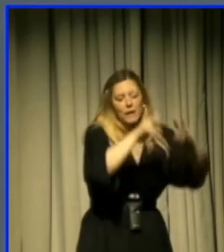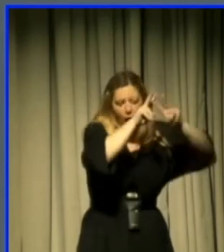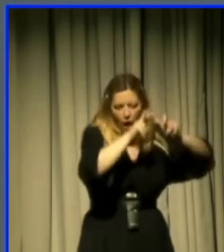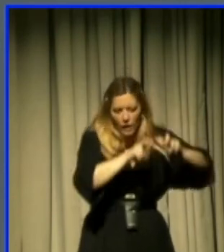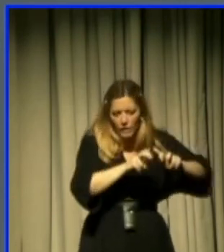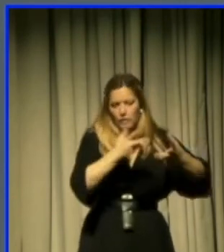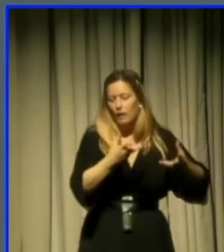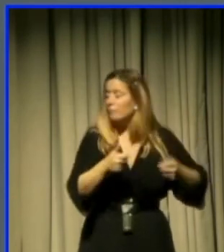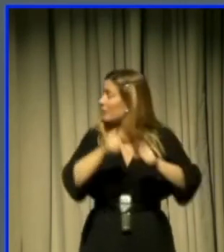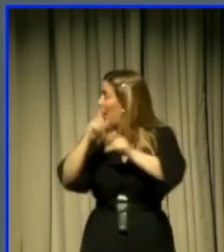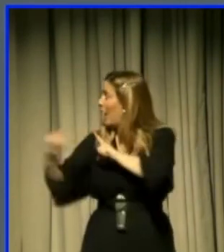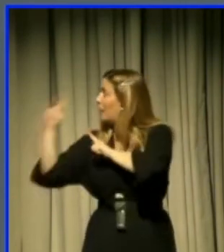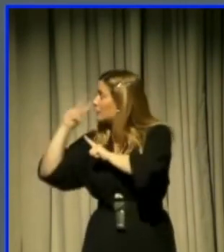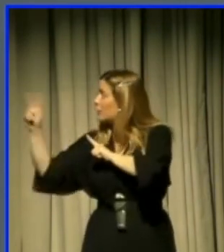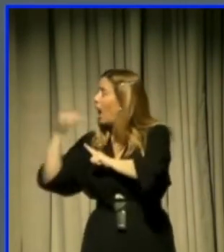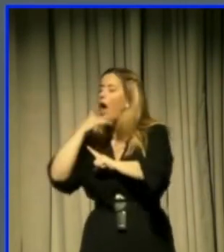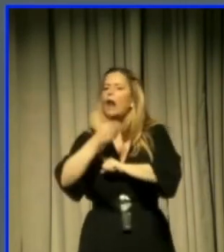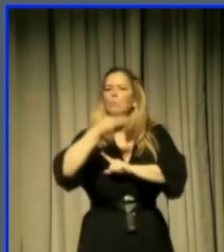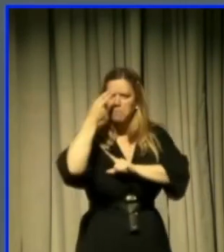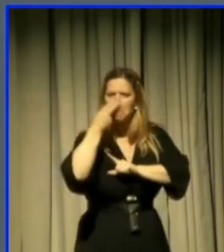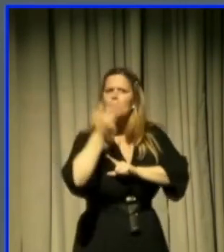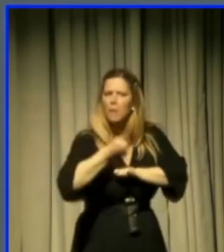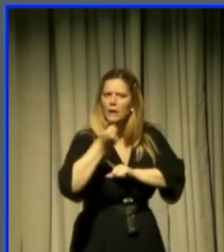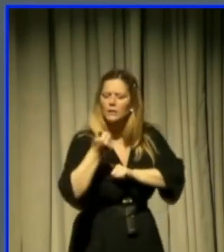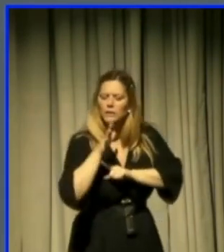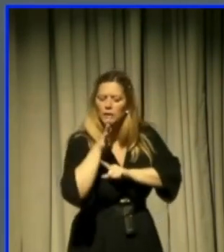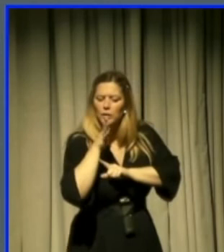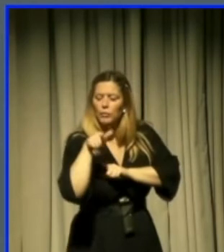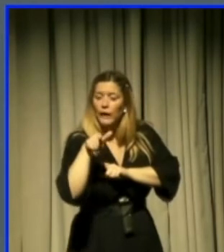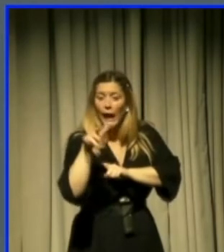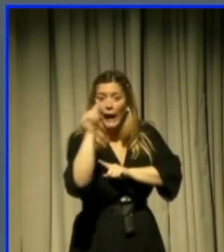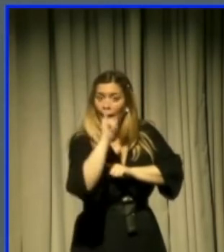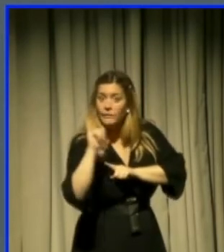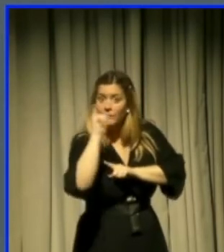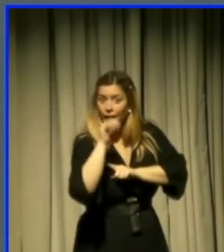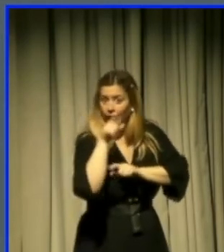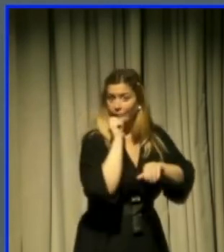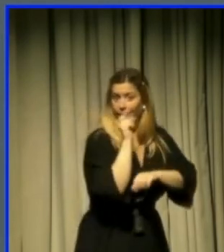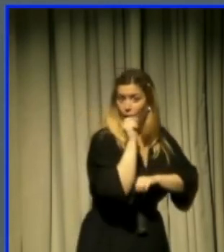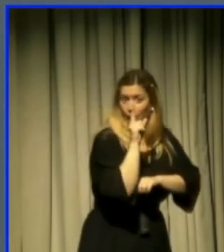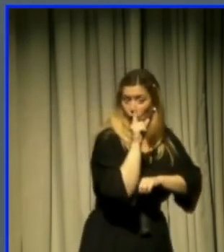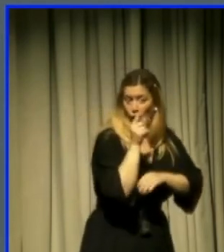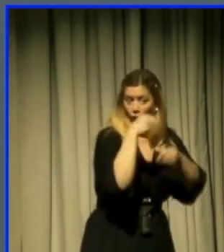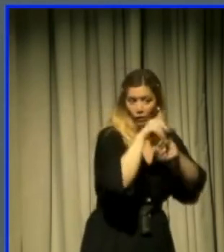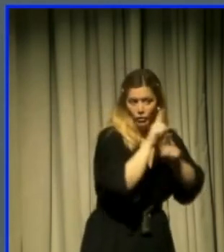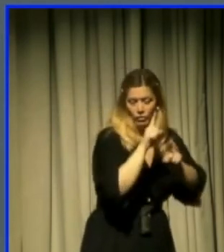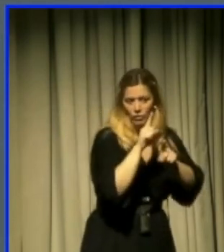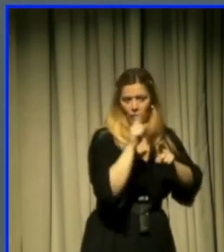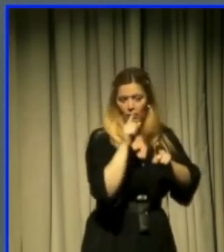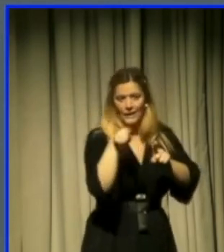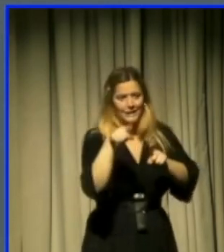face, because of course there's like freckles and this lady here as a, it's like in a